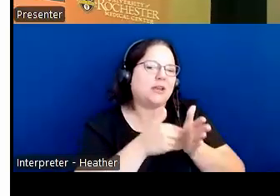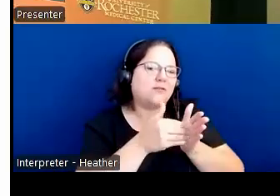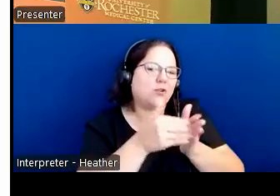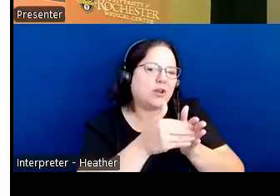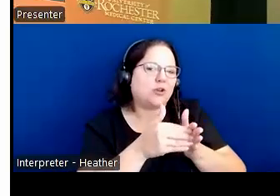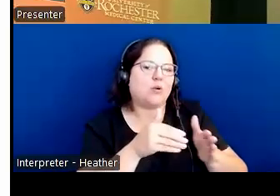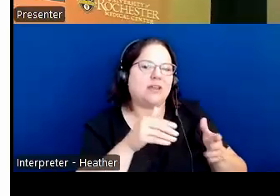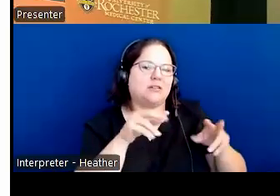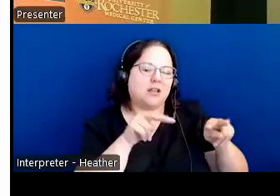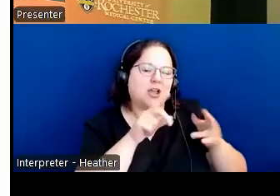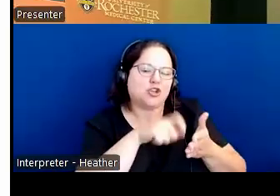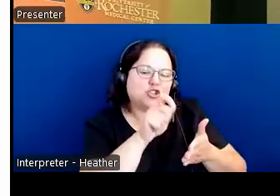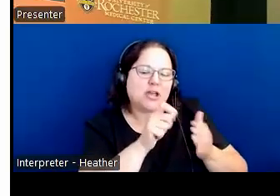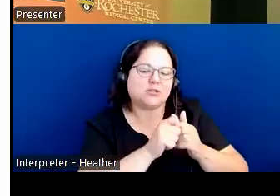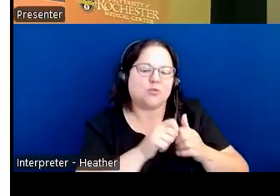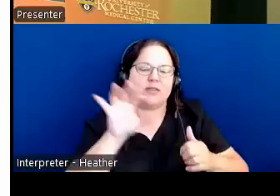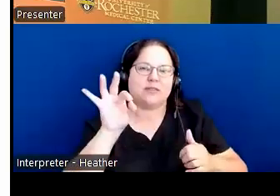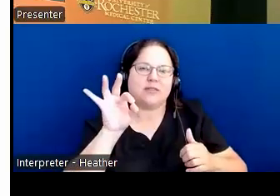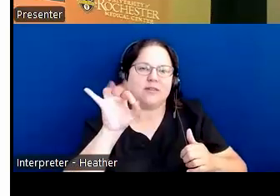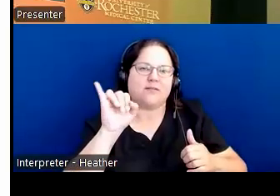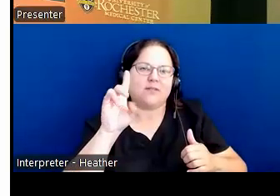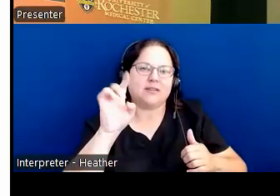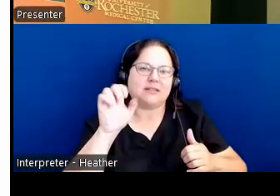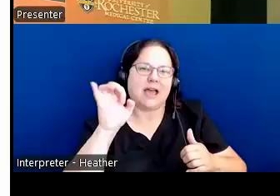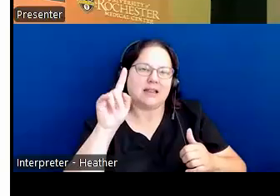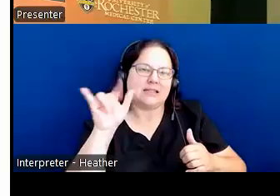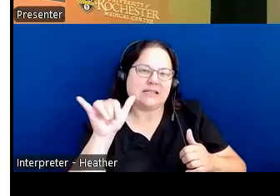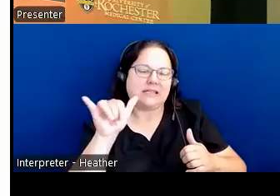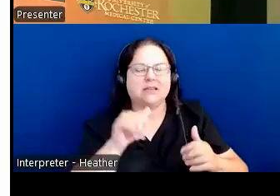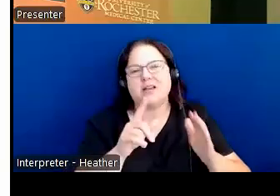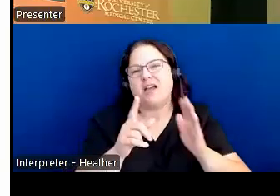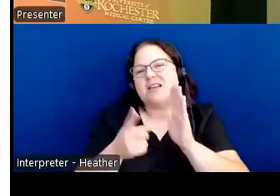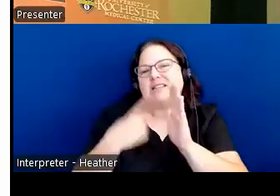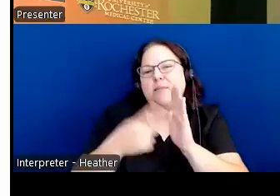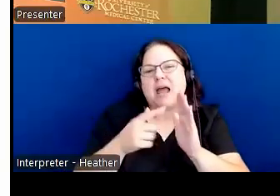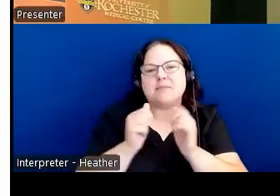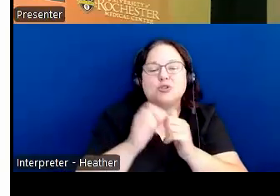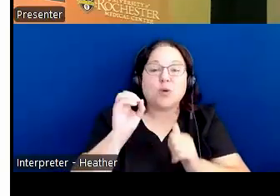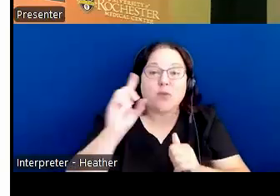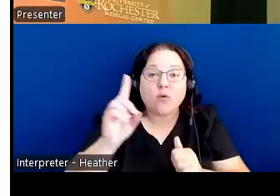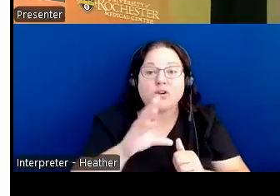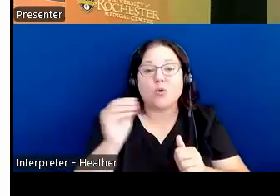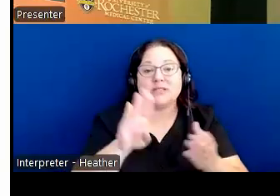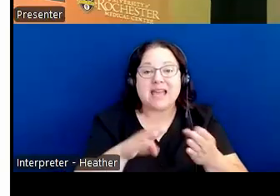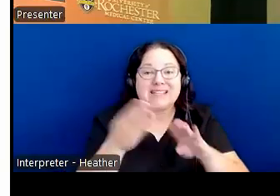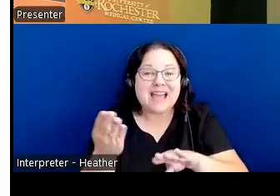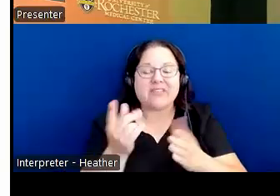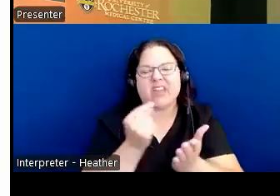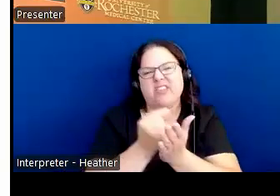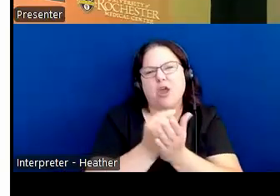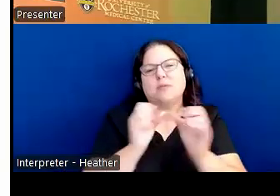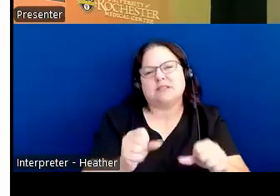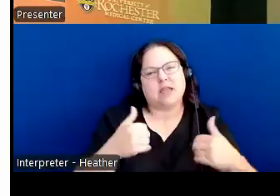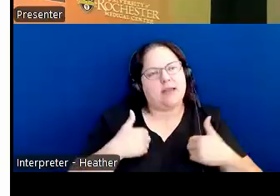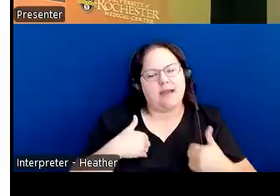checks. And as mentioned previously, with sometimes overdose and death, therapists can be exposed to